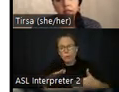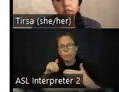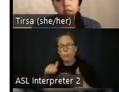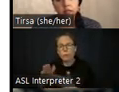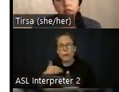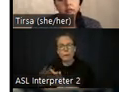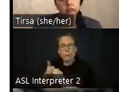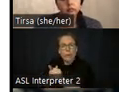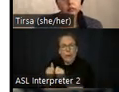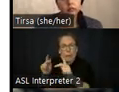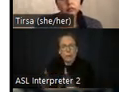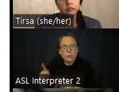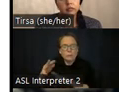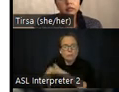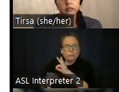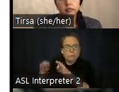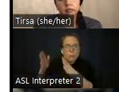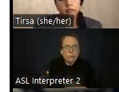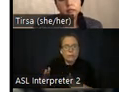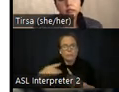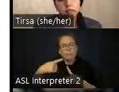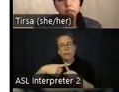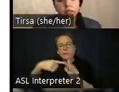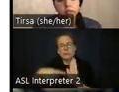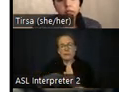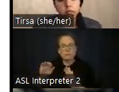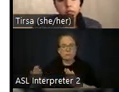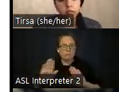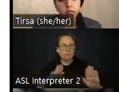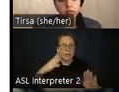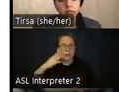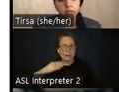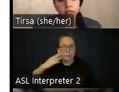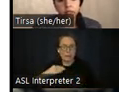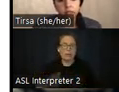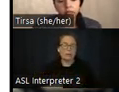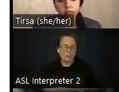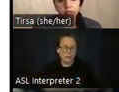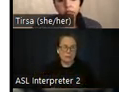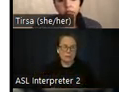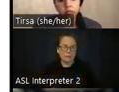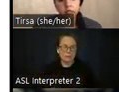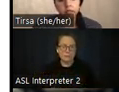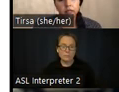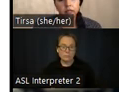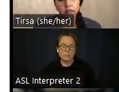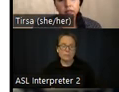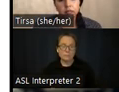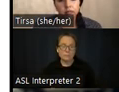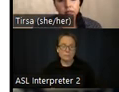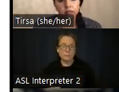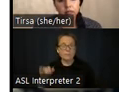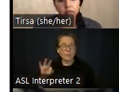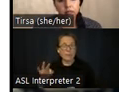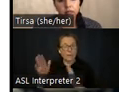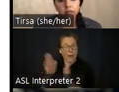has pros and cons to it that may be worth considering. So just wanted to flag that that if you ask an